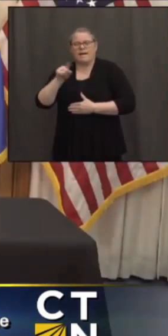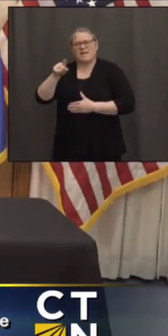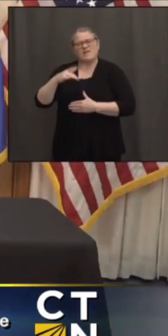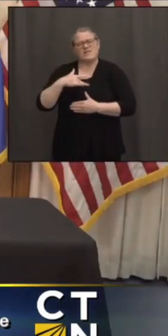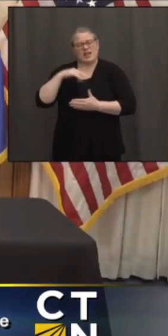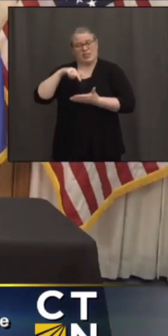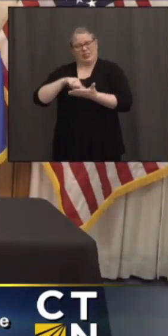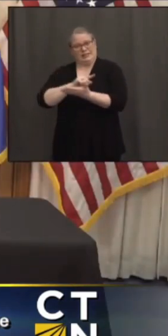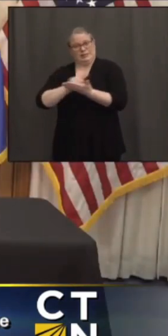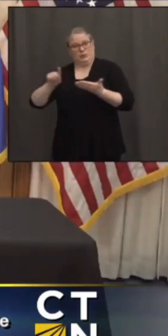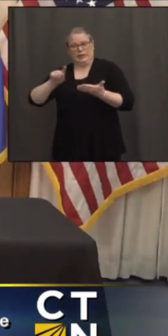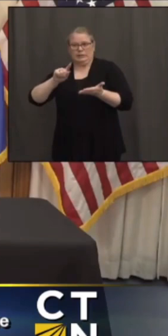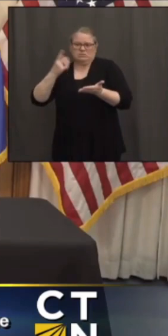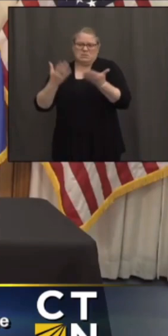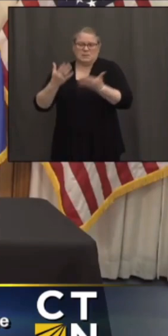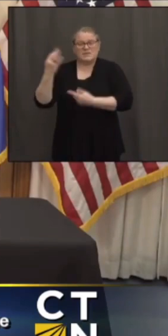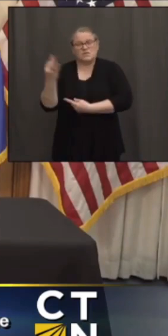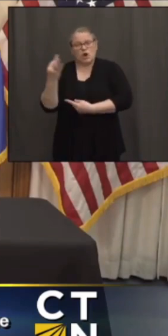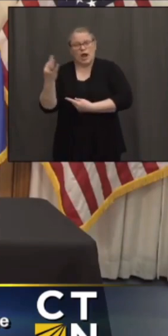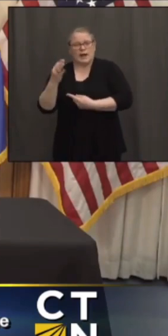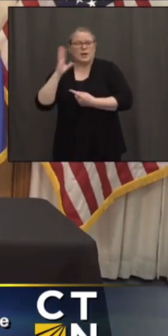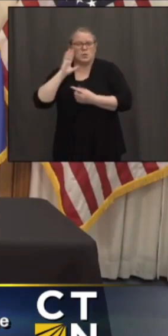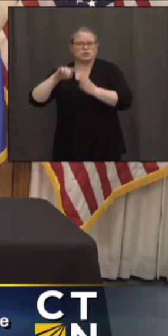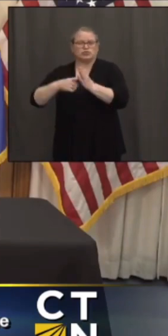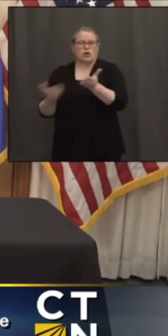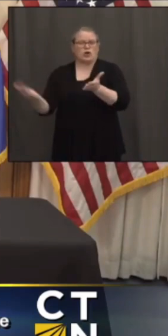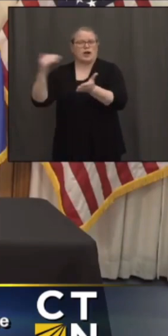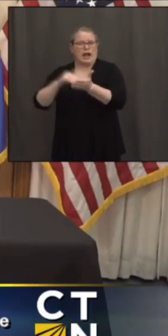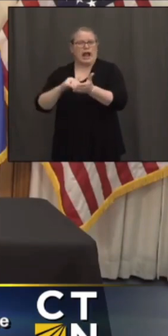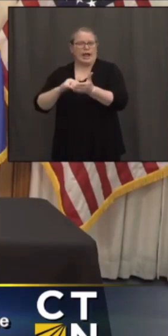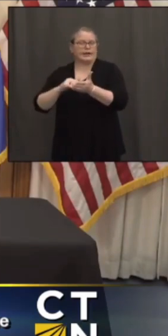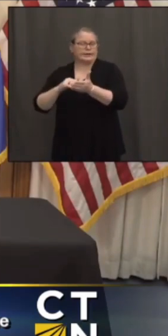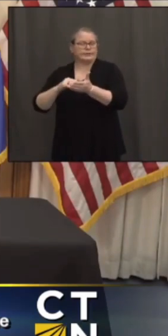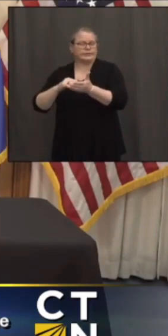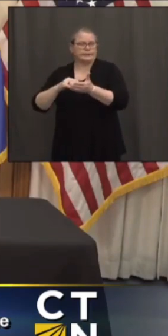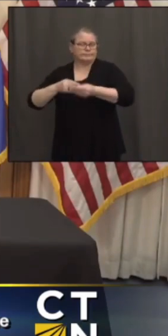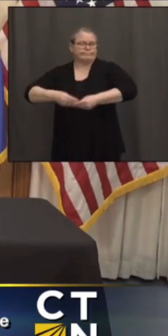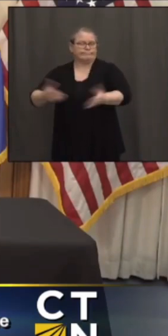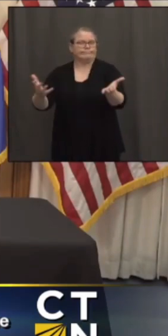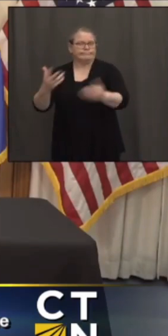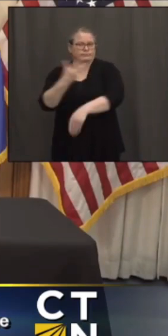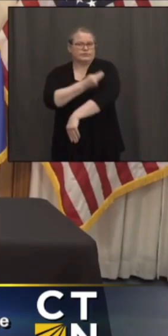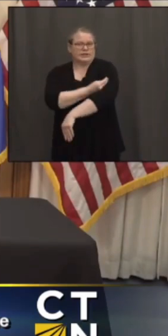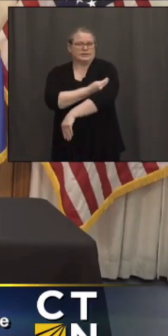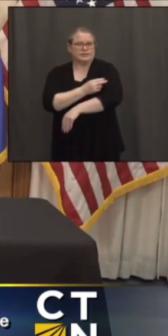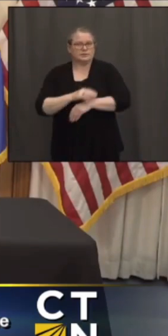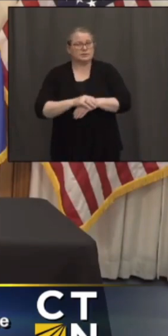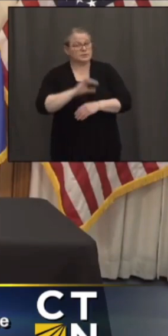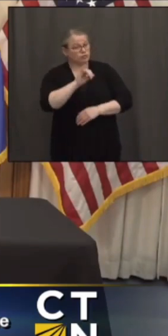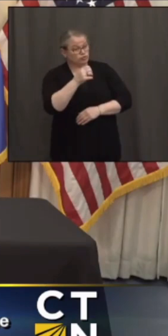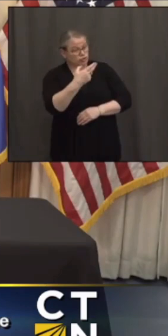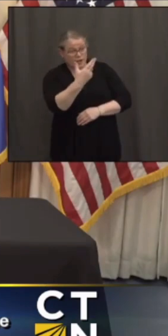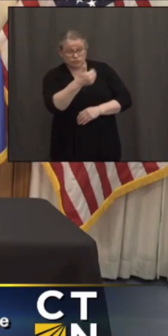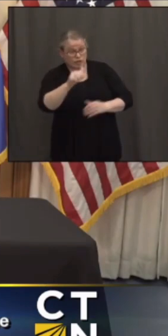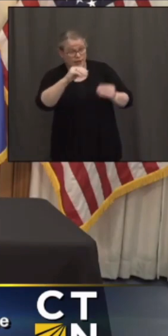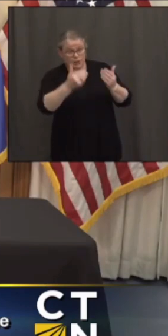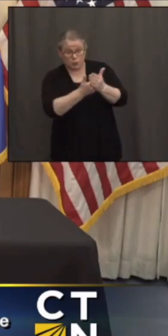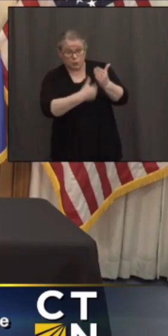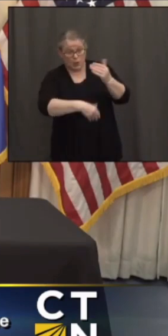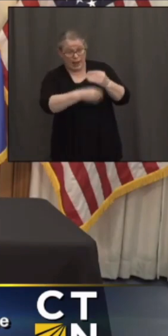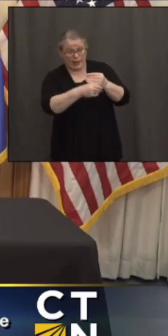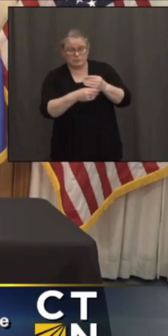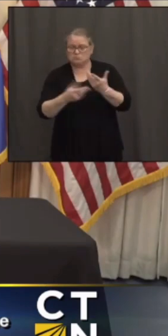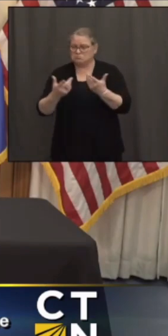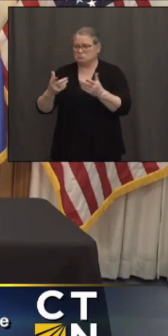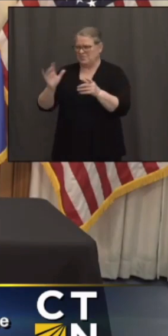Josh, you have anything new on that as far as the numbers? Nope, just what the governor said. And Tim, the May 19th